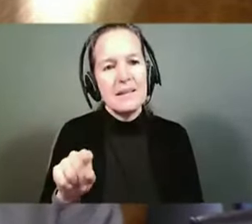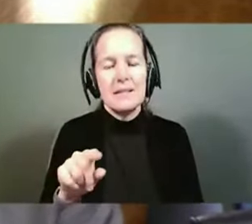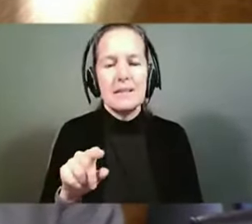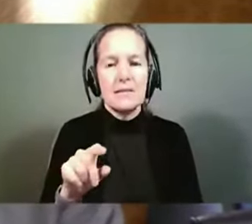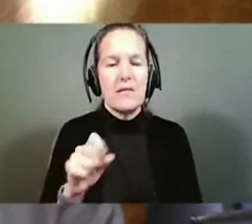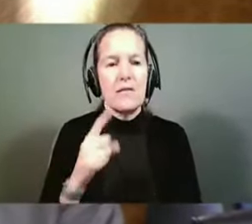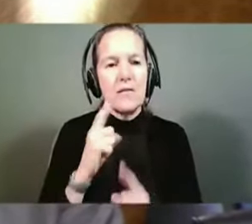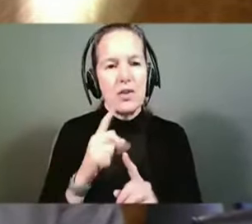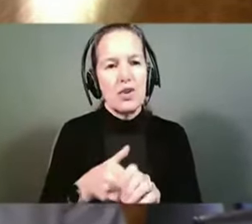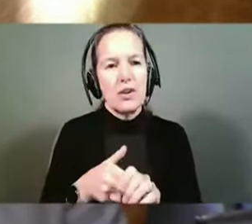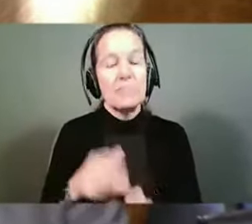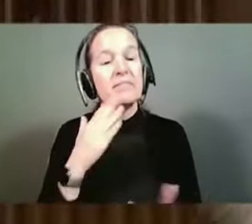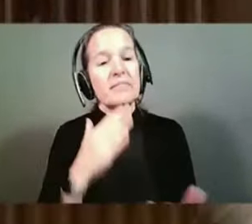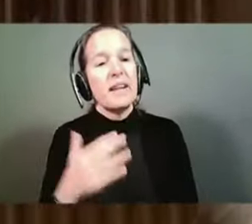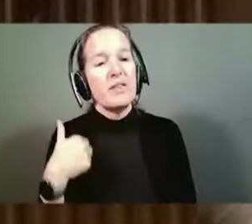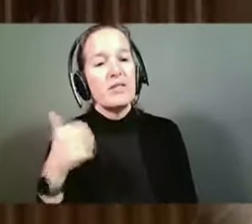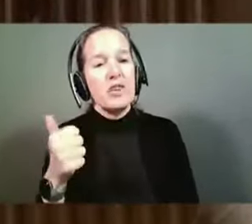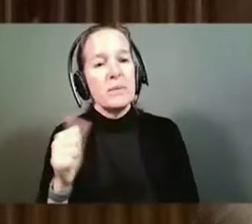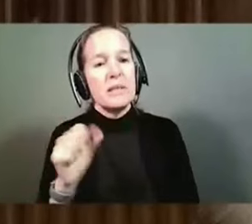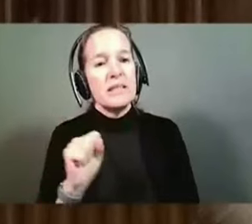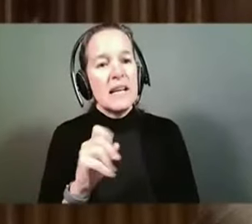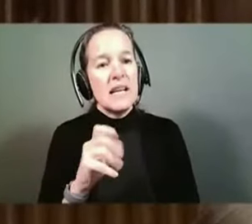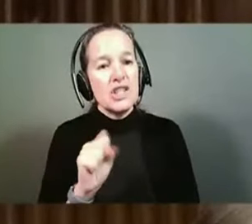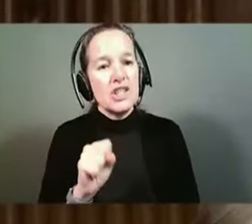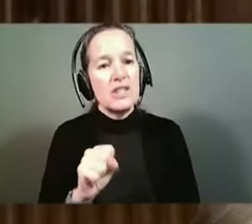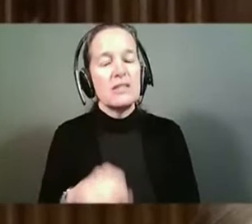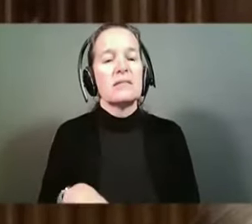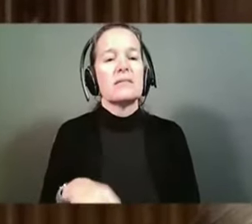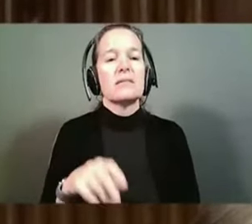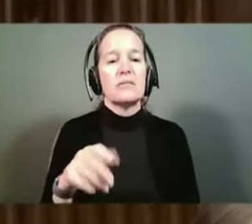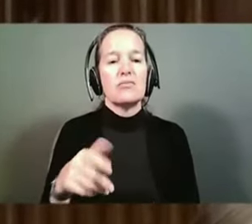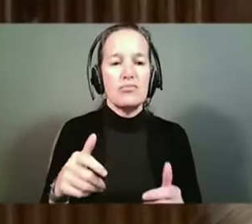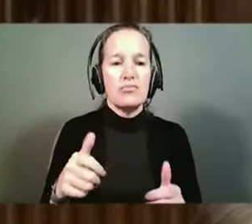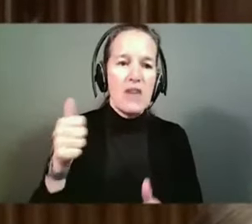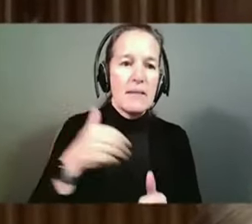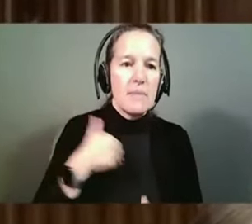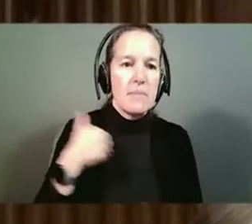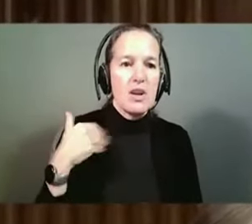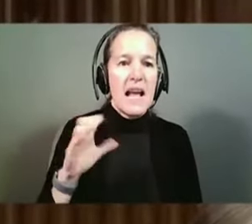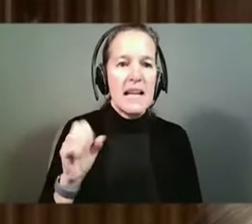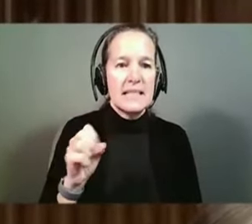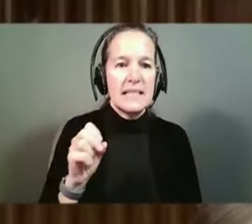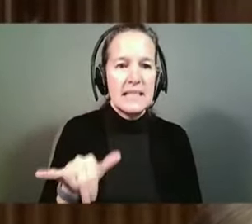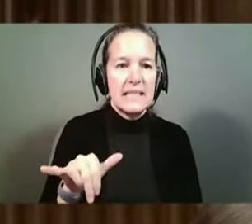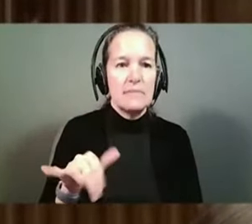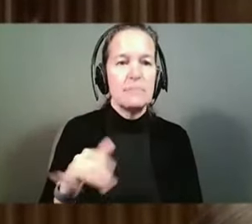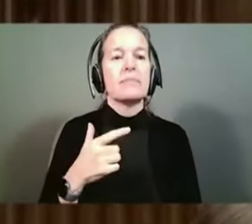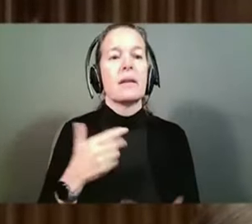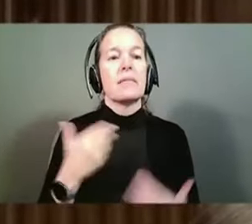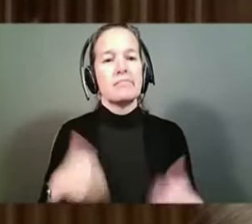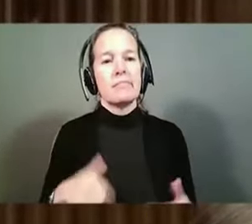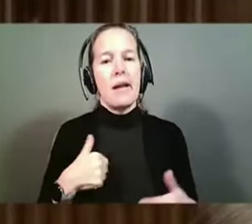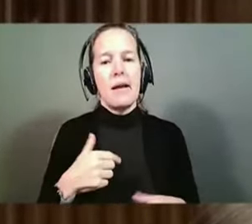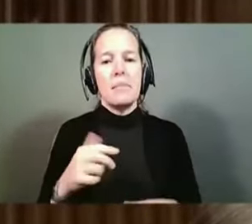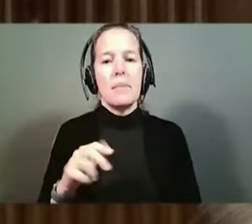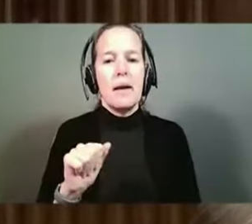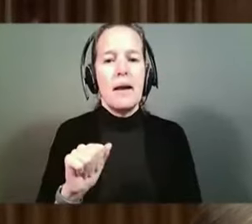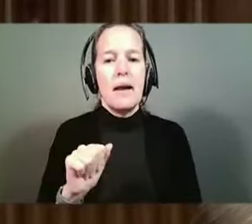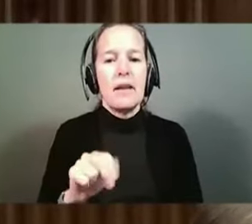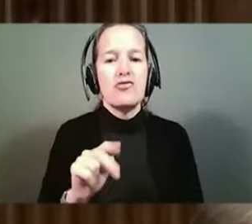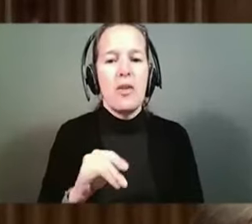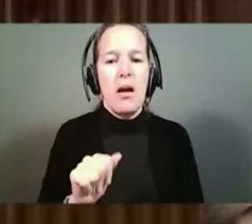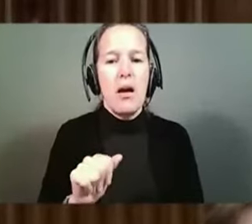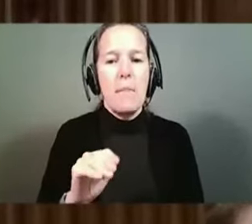Thank you, Chairman Sanders, Ranking Member Cassidy, and members of the committee for having me here today. My name is Angela Medicaz Vasquez, and today I'm